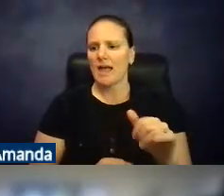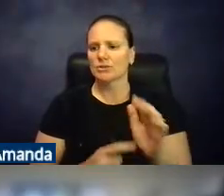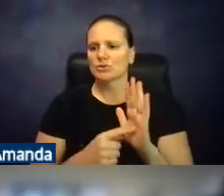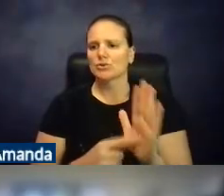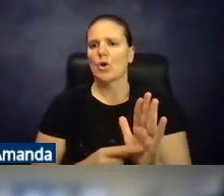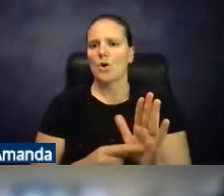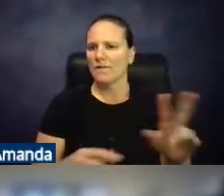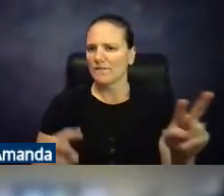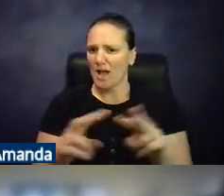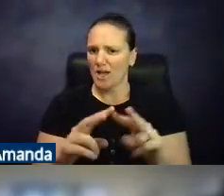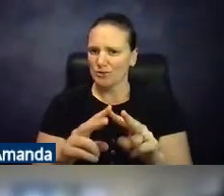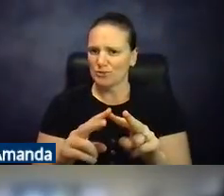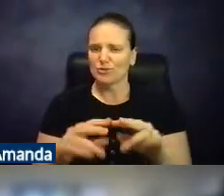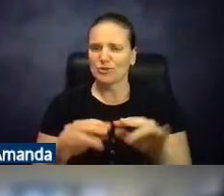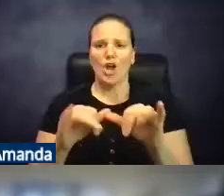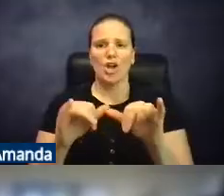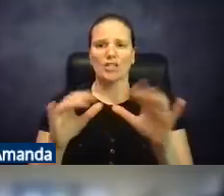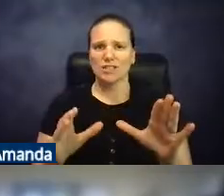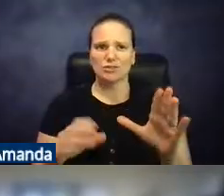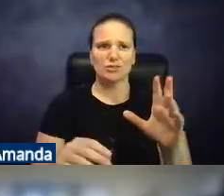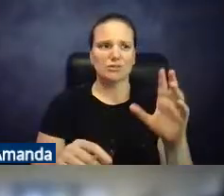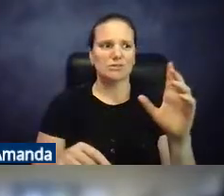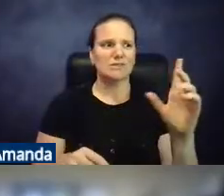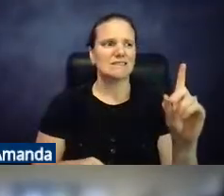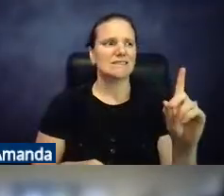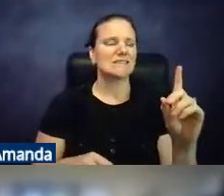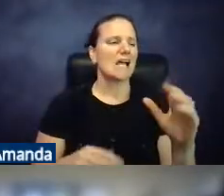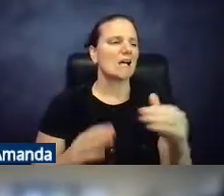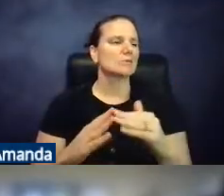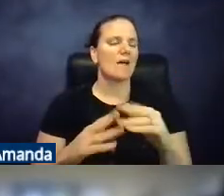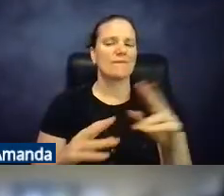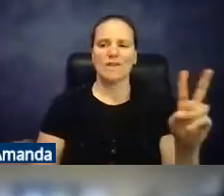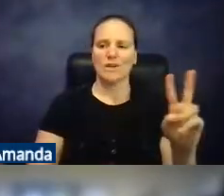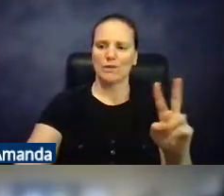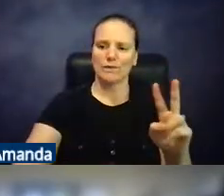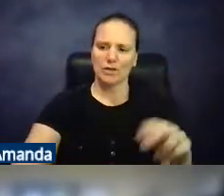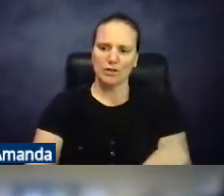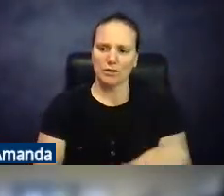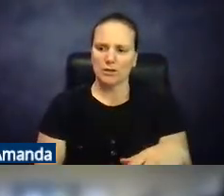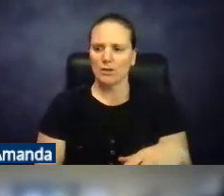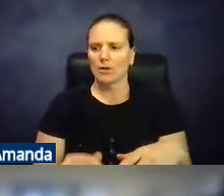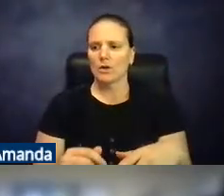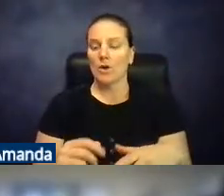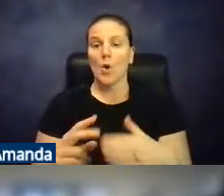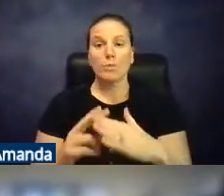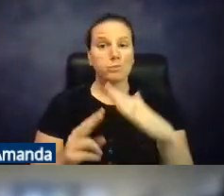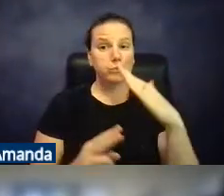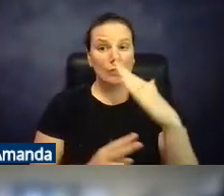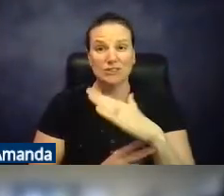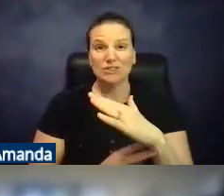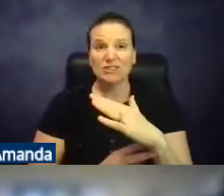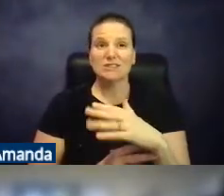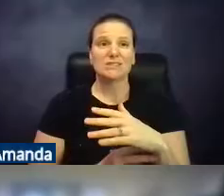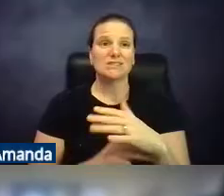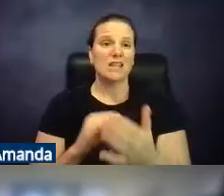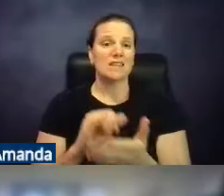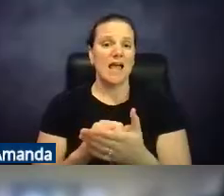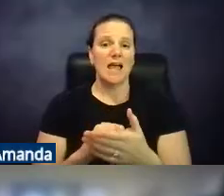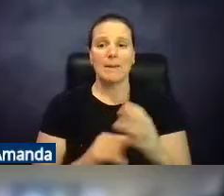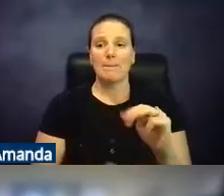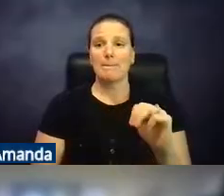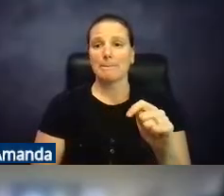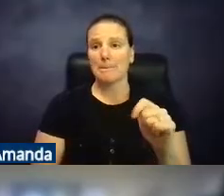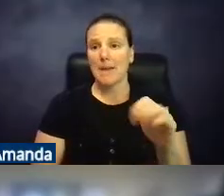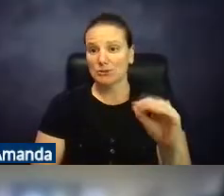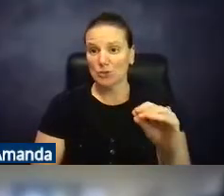values and architecture of downtown Vancouver, or the bridges in the surrounding major, metropolitan area that